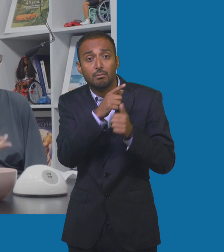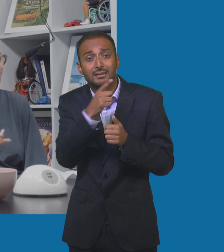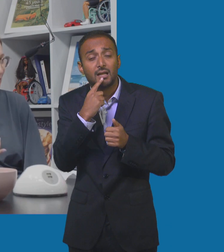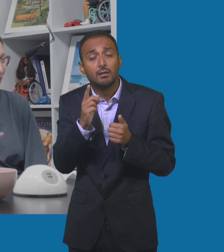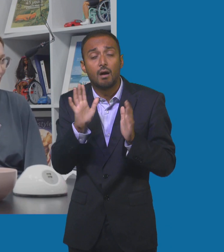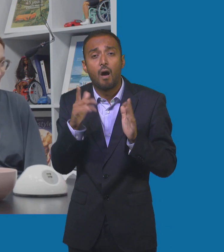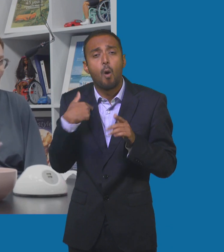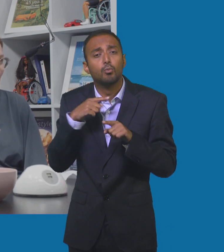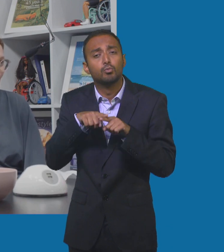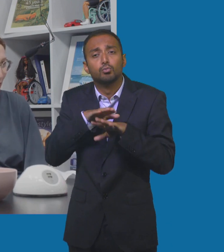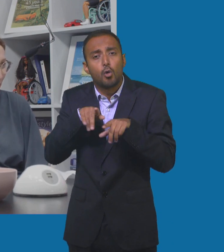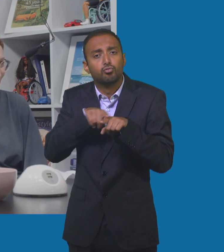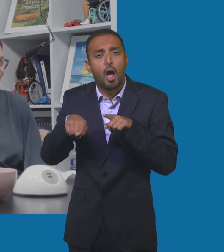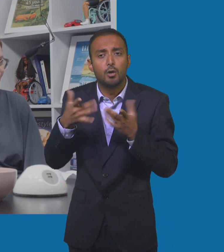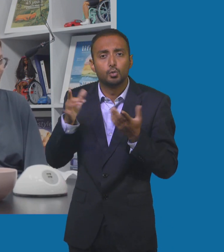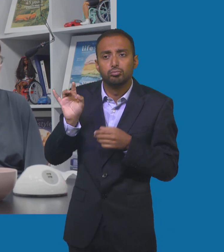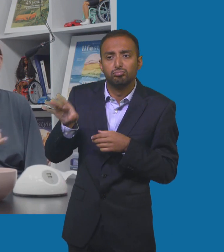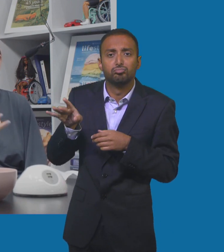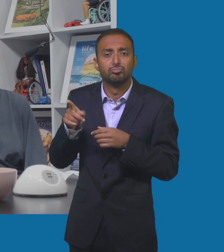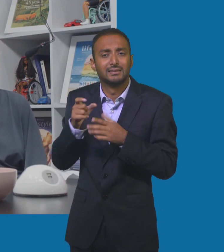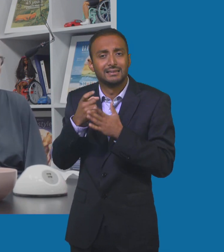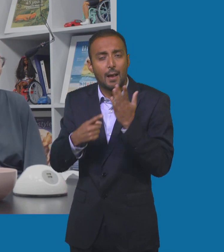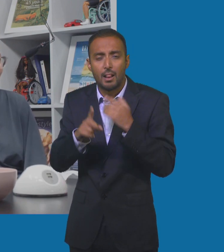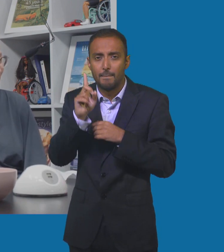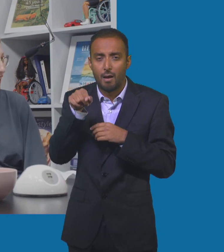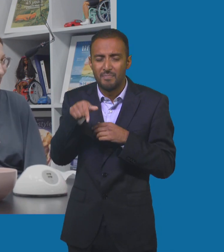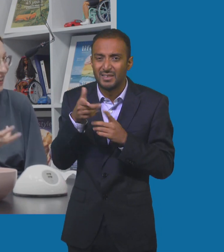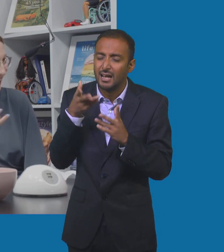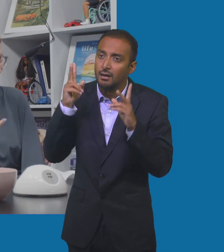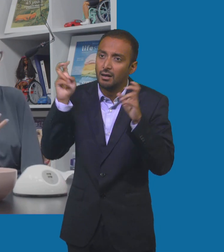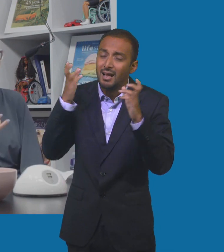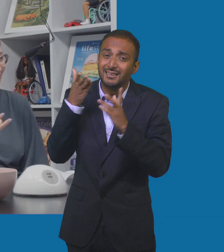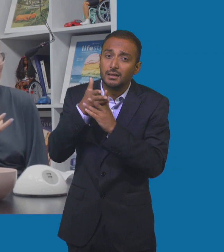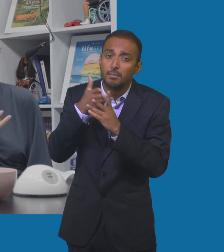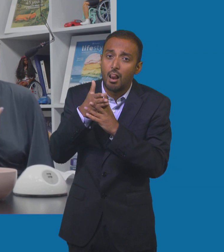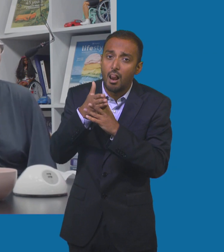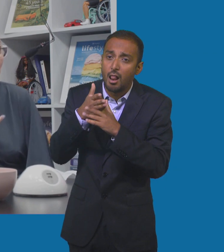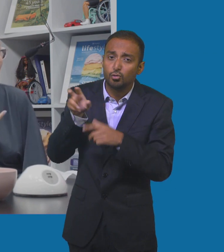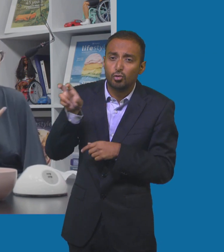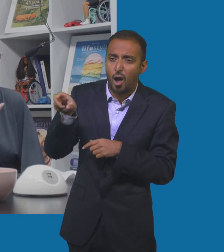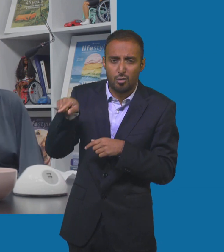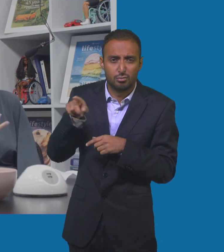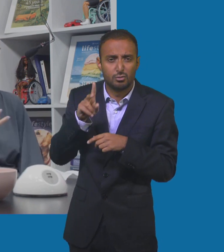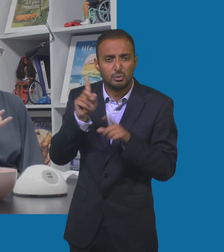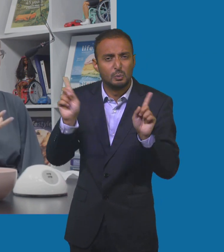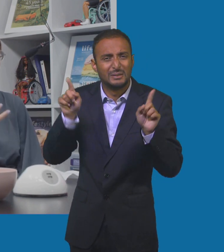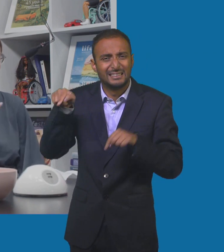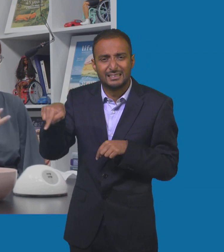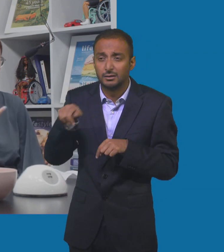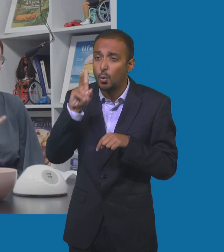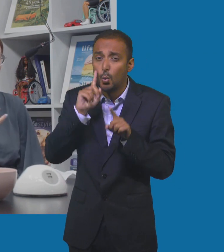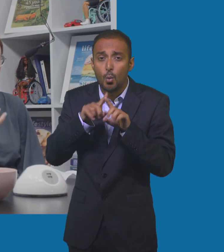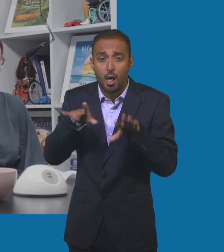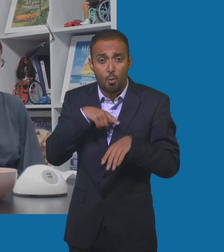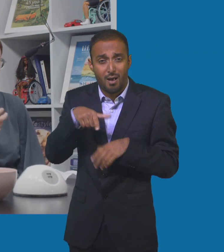but what do you mean by an accessible charge point? What does that look like? I know. The technology is so new.